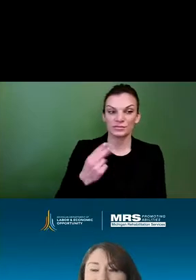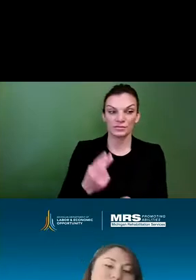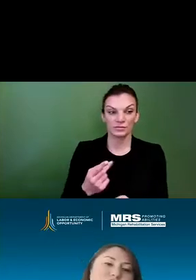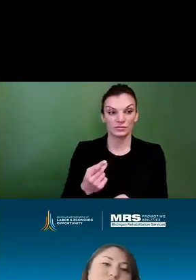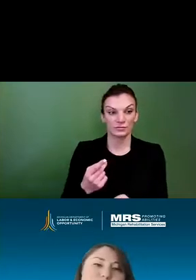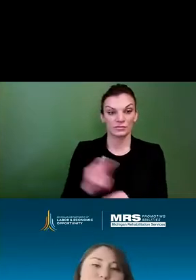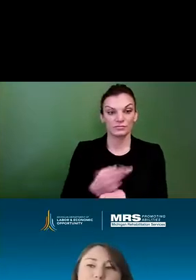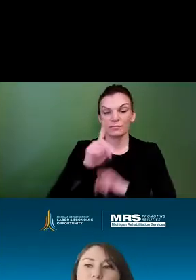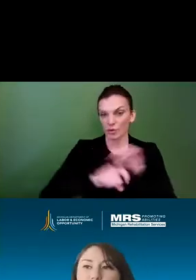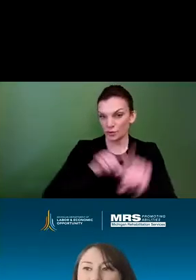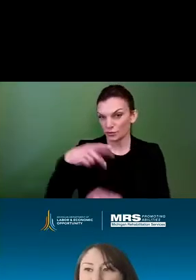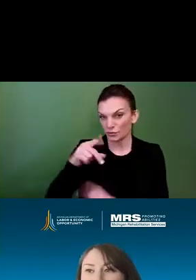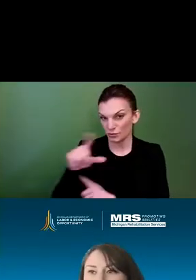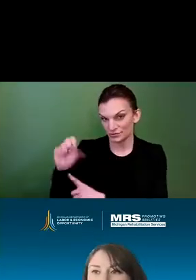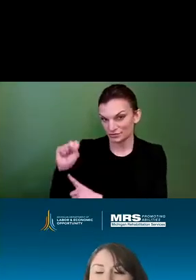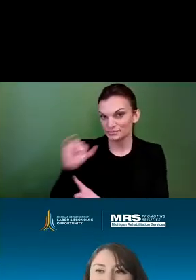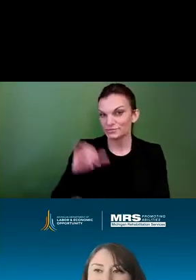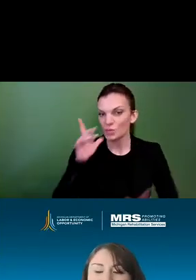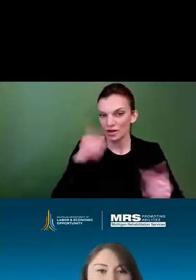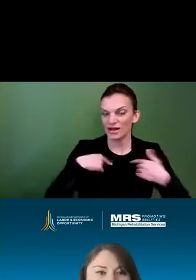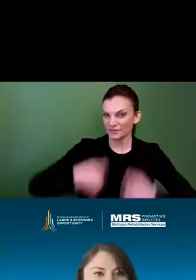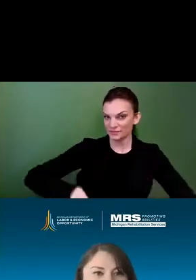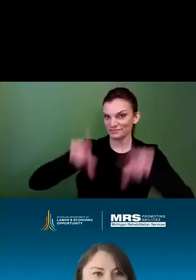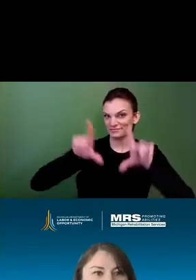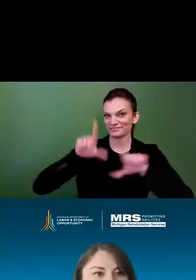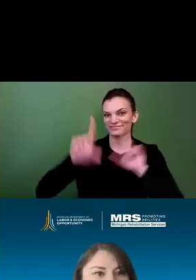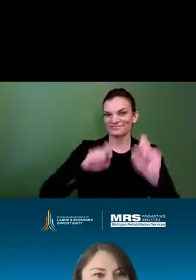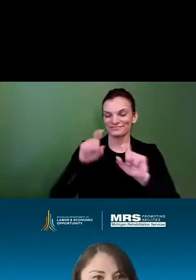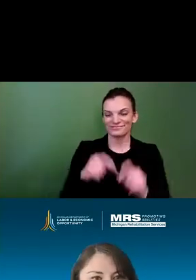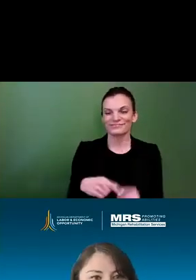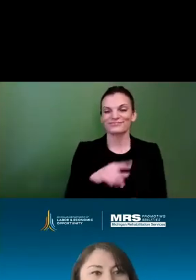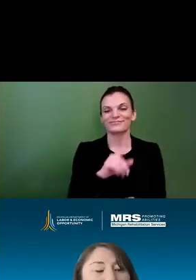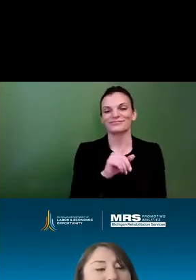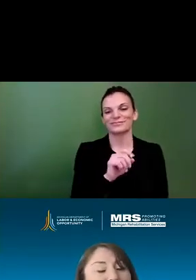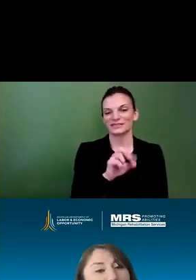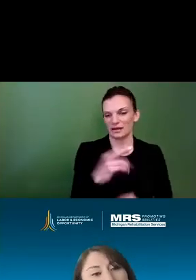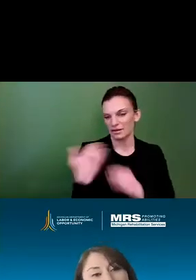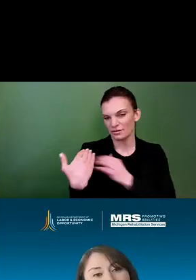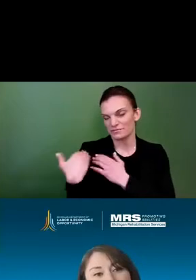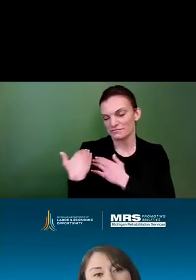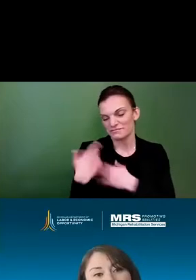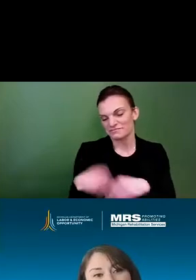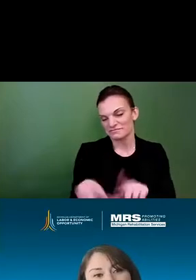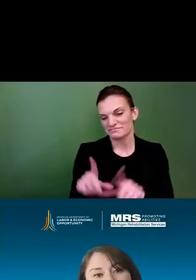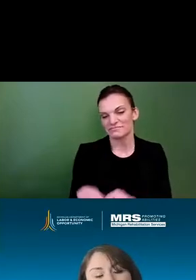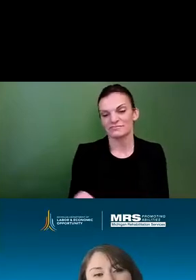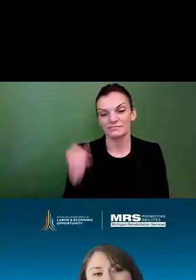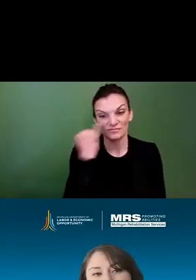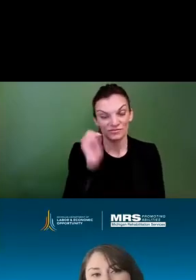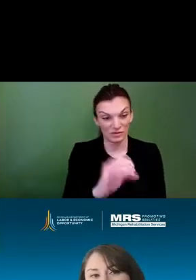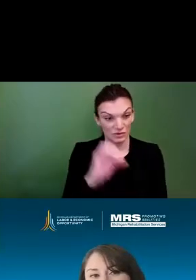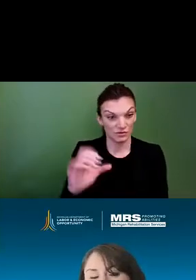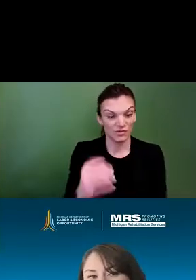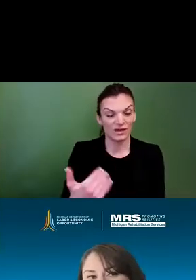our presentation. So those will pop up as Tyler launches them as we go along. If you also need closed captioning, there is